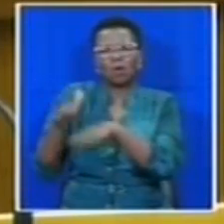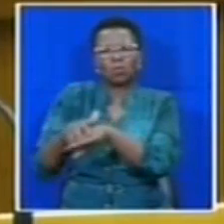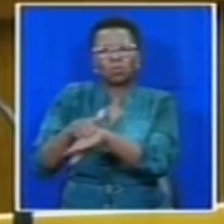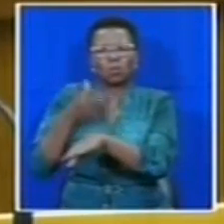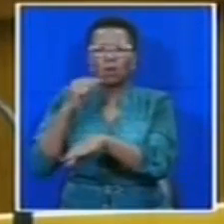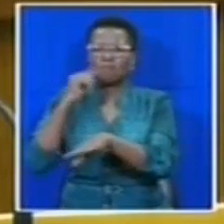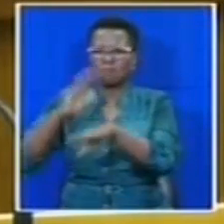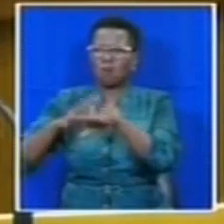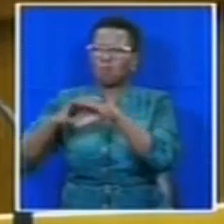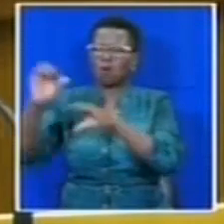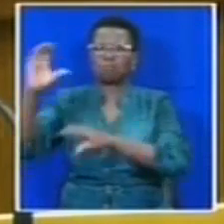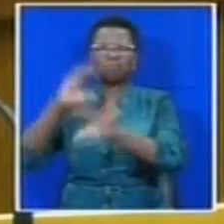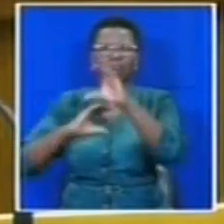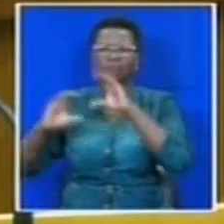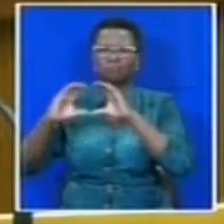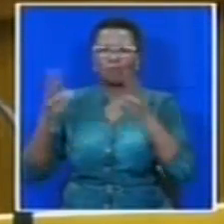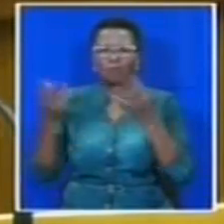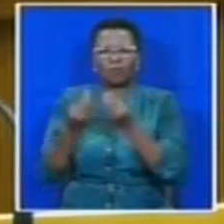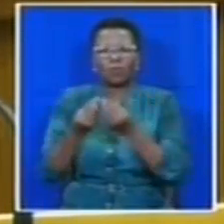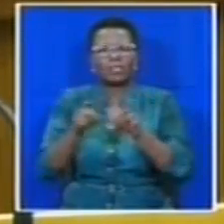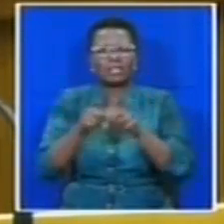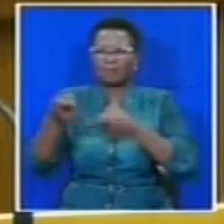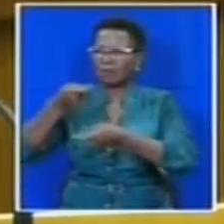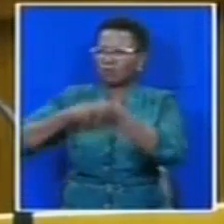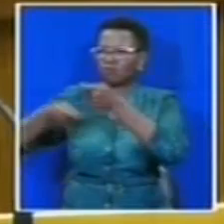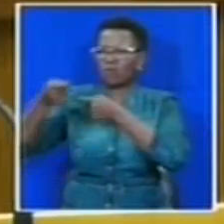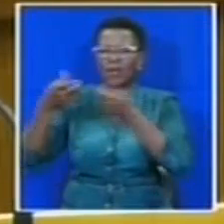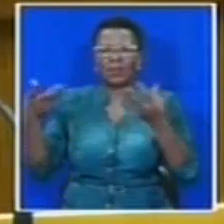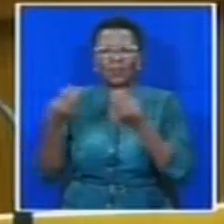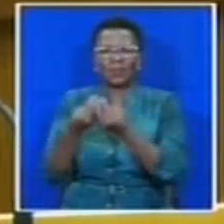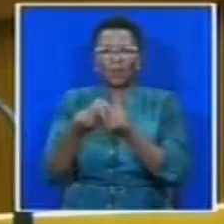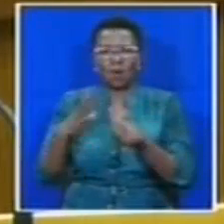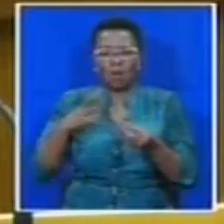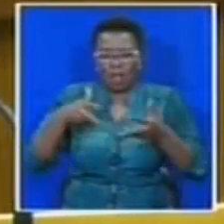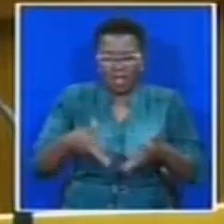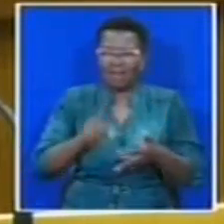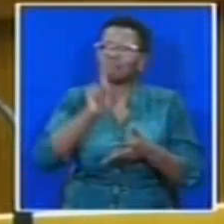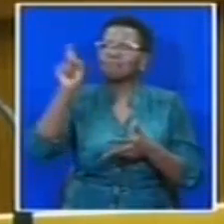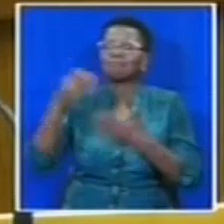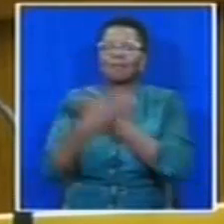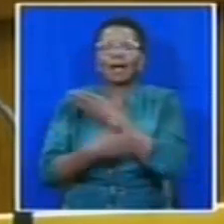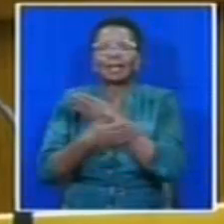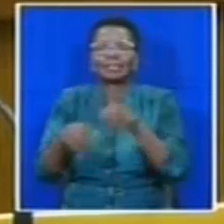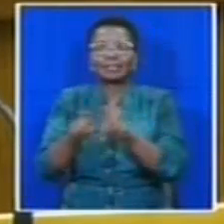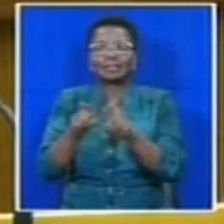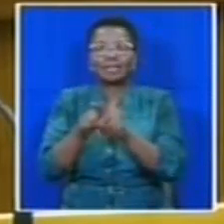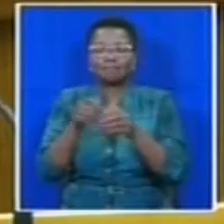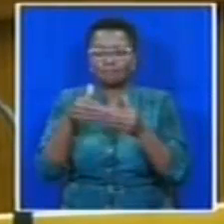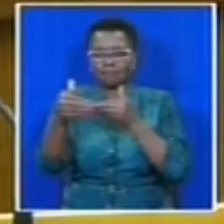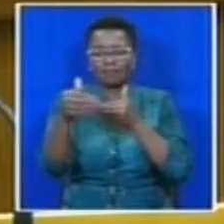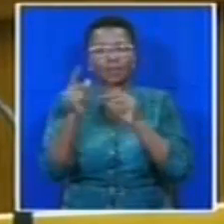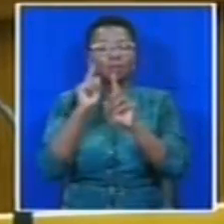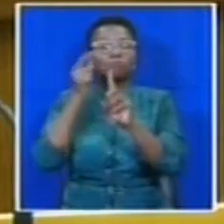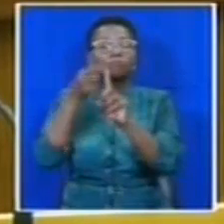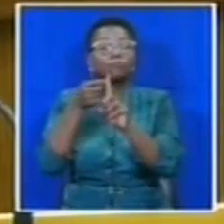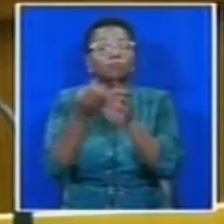and trade not only in developing countries but also developed countries. Our own economic forecast for 2016